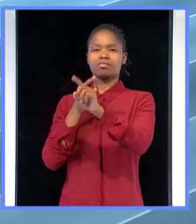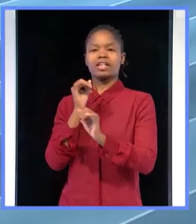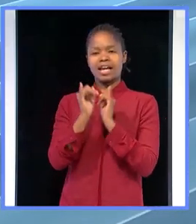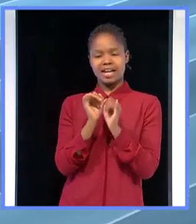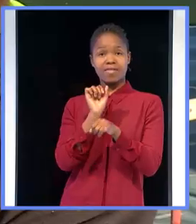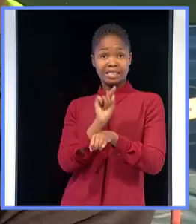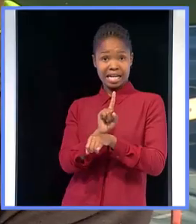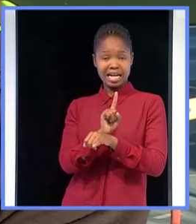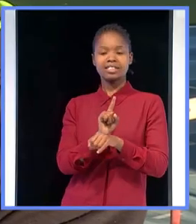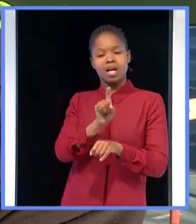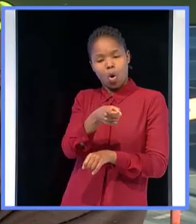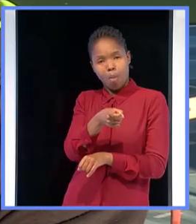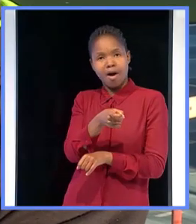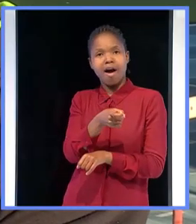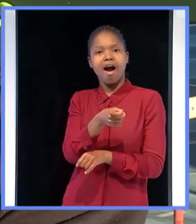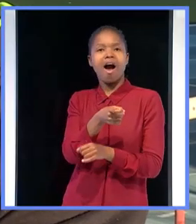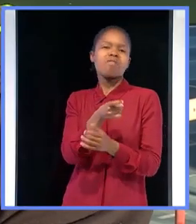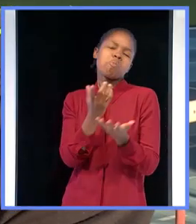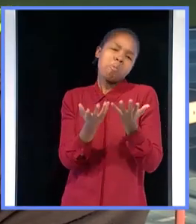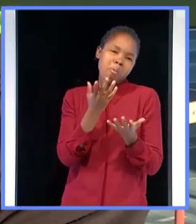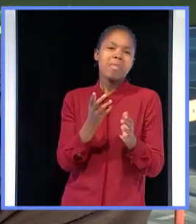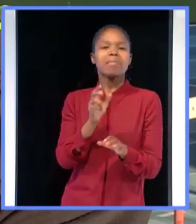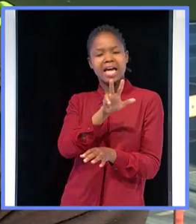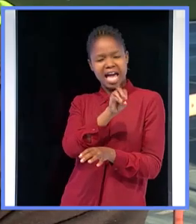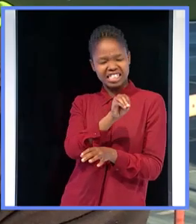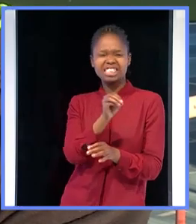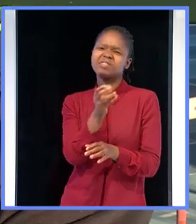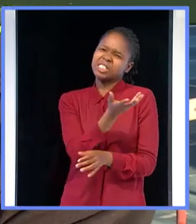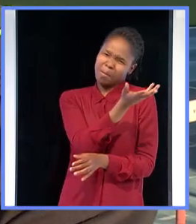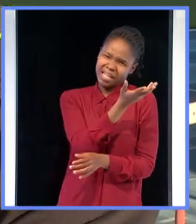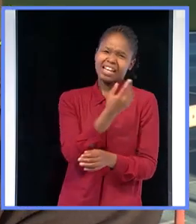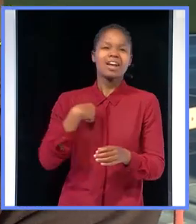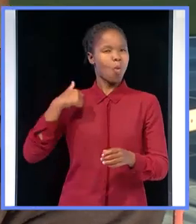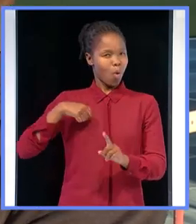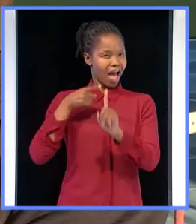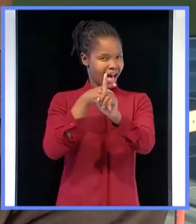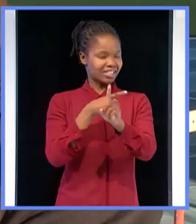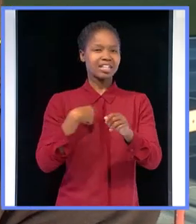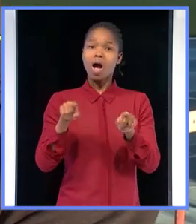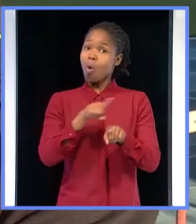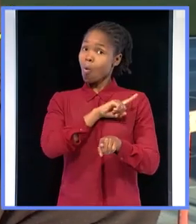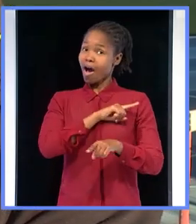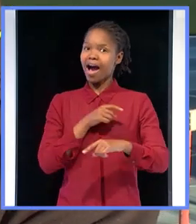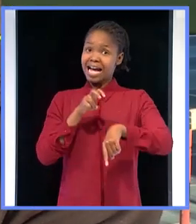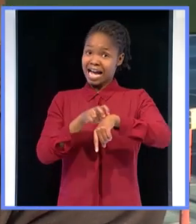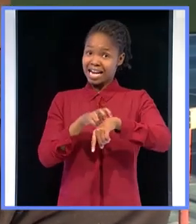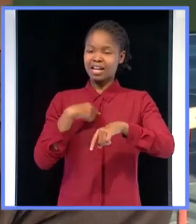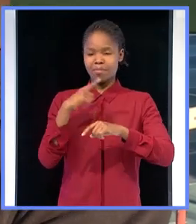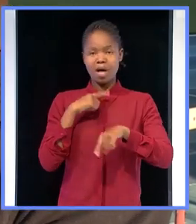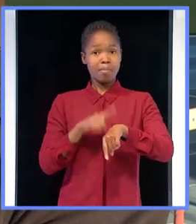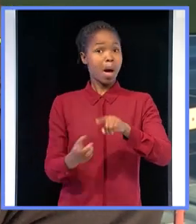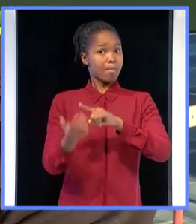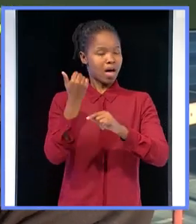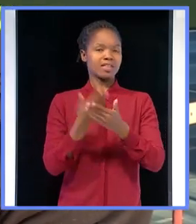seconds, comma, maybe 80 or somewhere there, as I need it for this